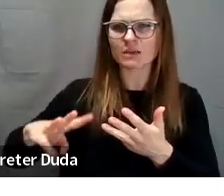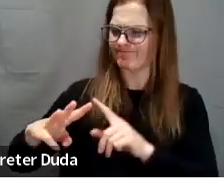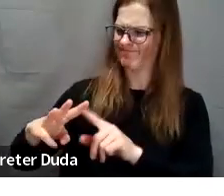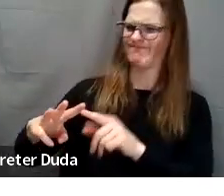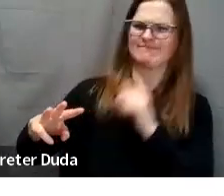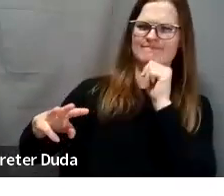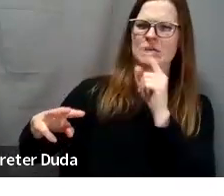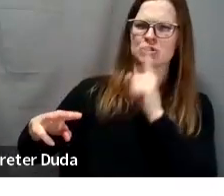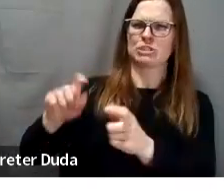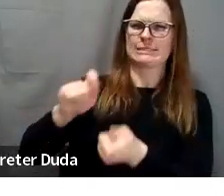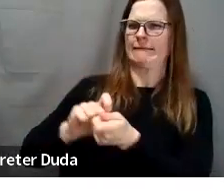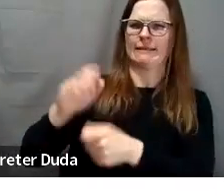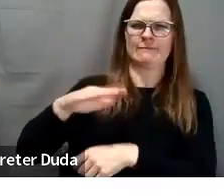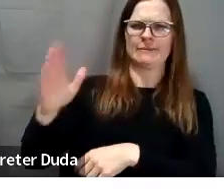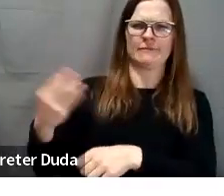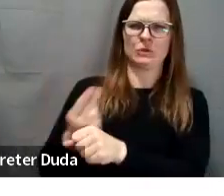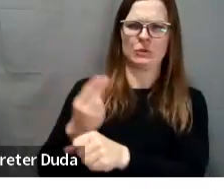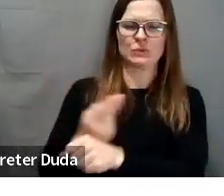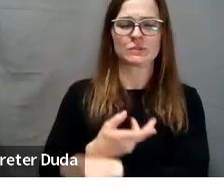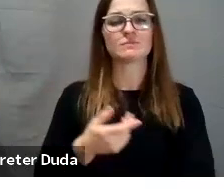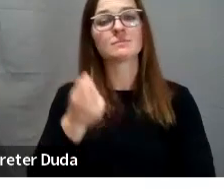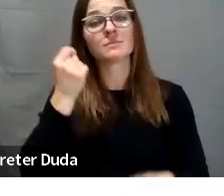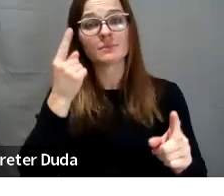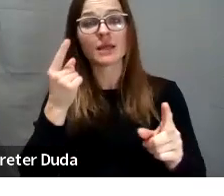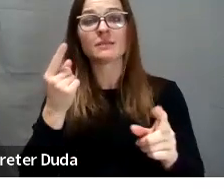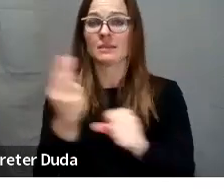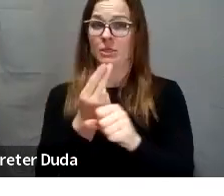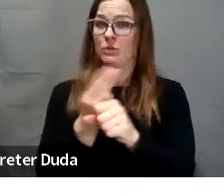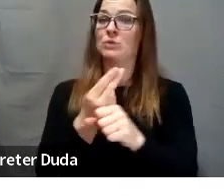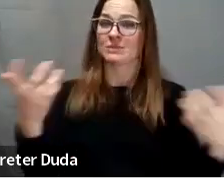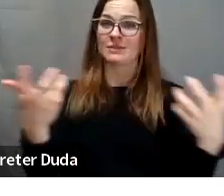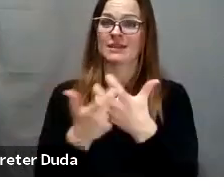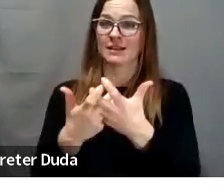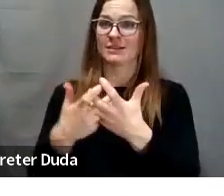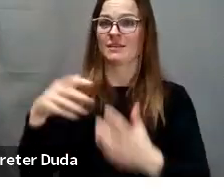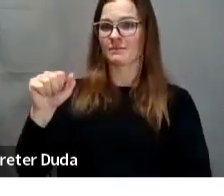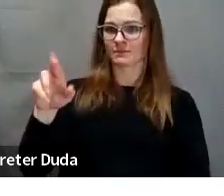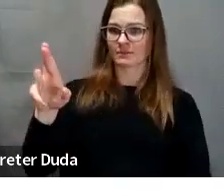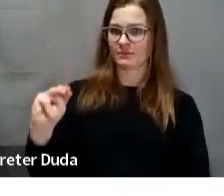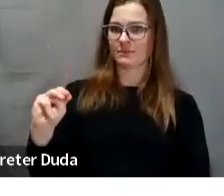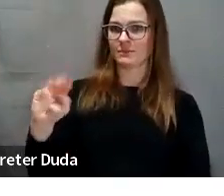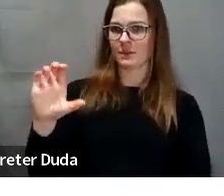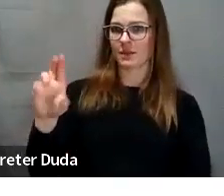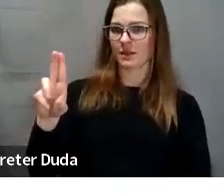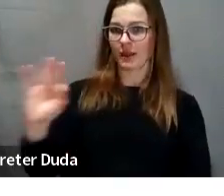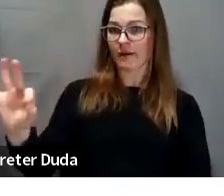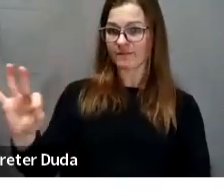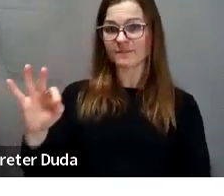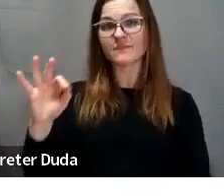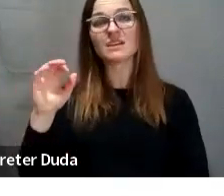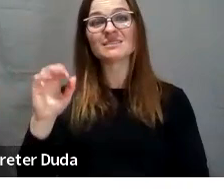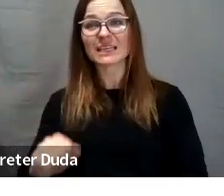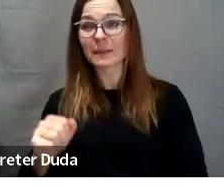are also, they work with the arm cuff. They're in bright colors, so yellow and green could make them more